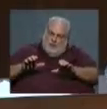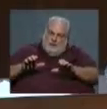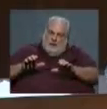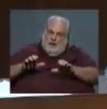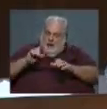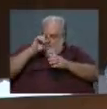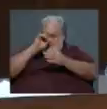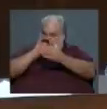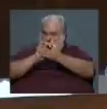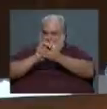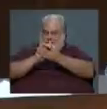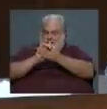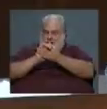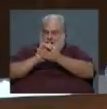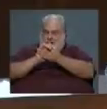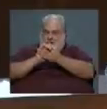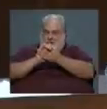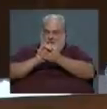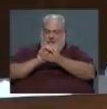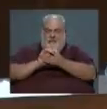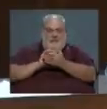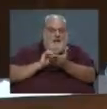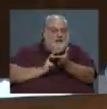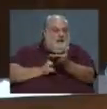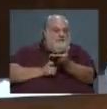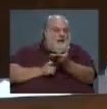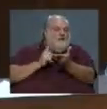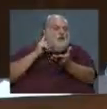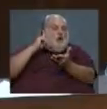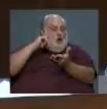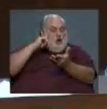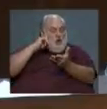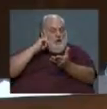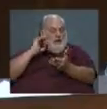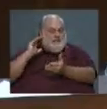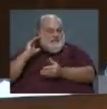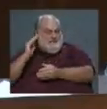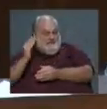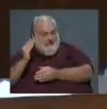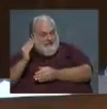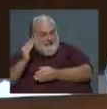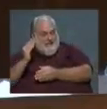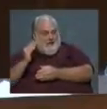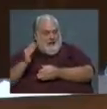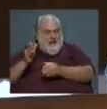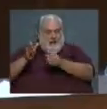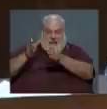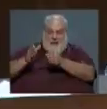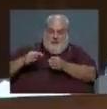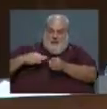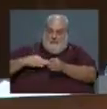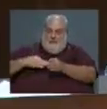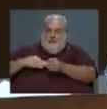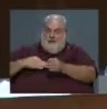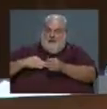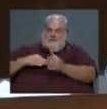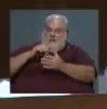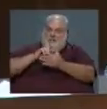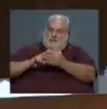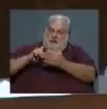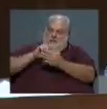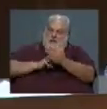I think that from the conversation that I've heard, it seems that this applicant is actually being discriminated